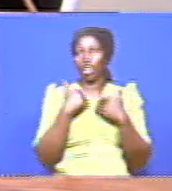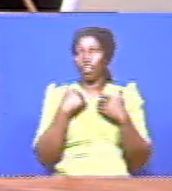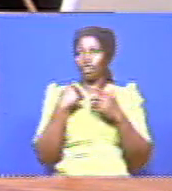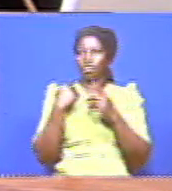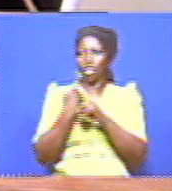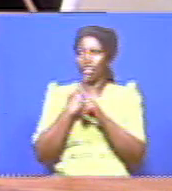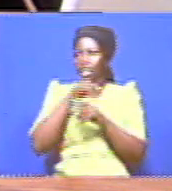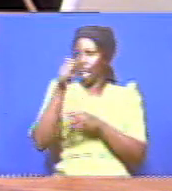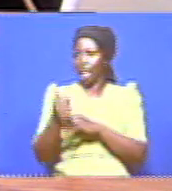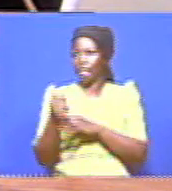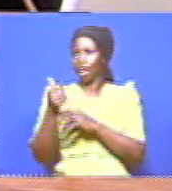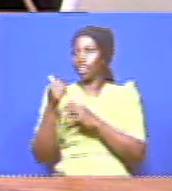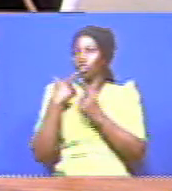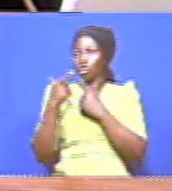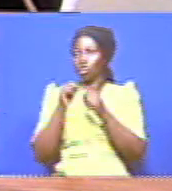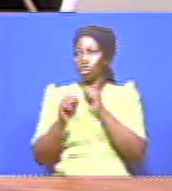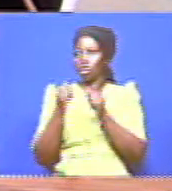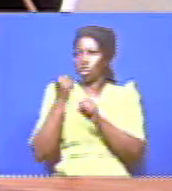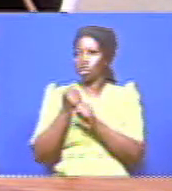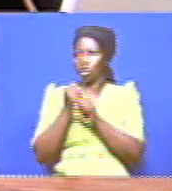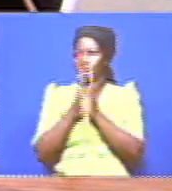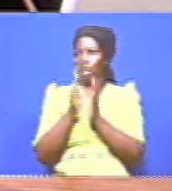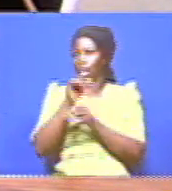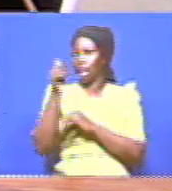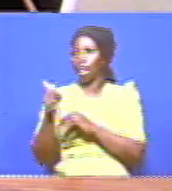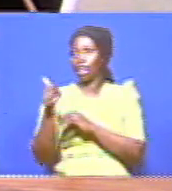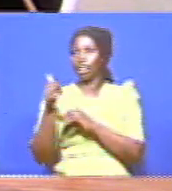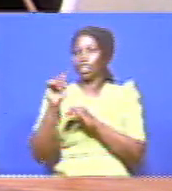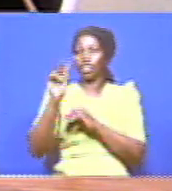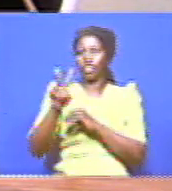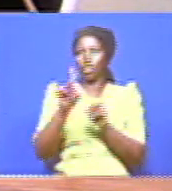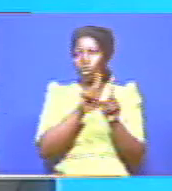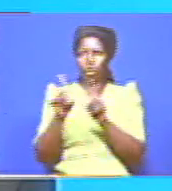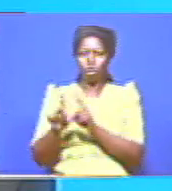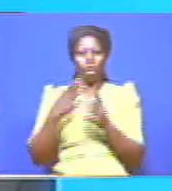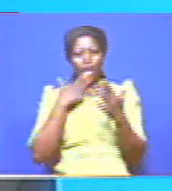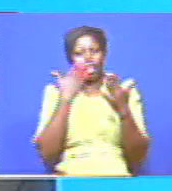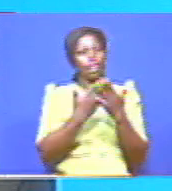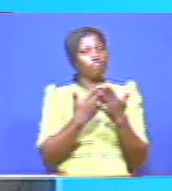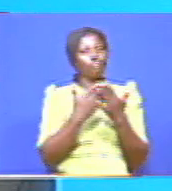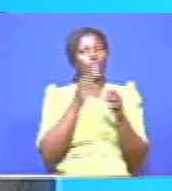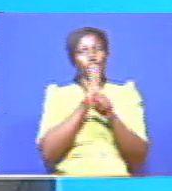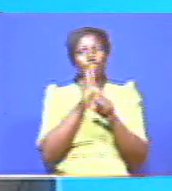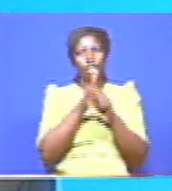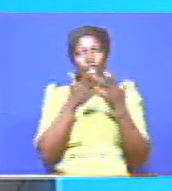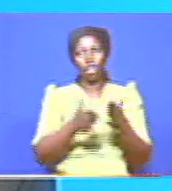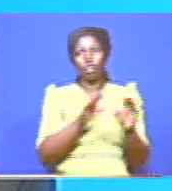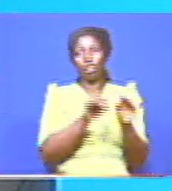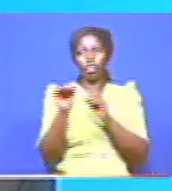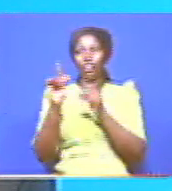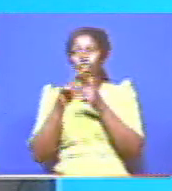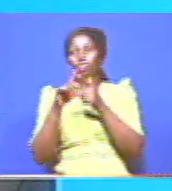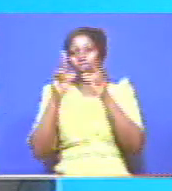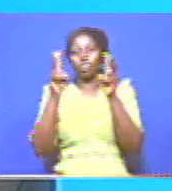going to indeed from other channels also. Fantastic. Thank you. Thank you so much. And we will now shift gears over to